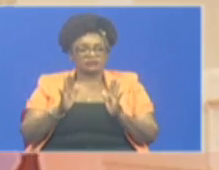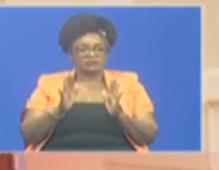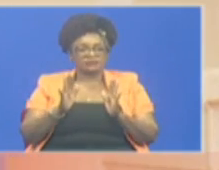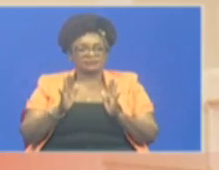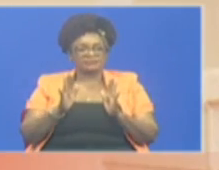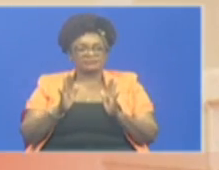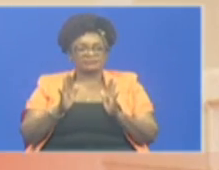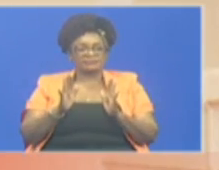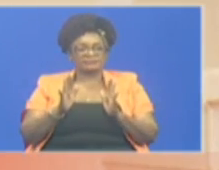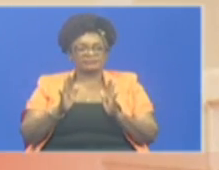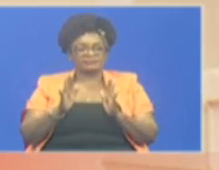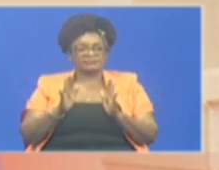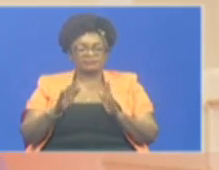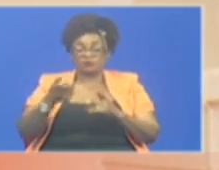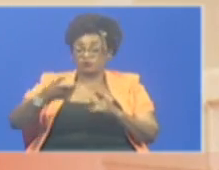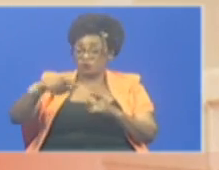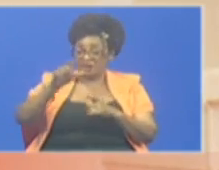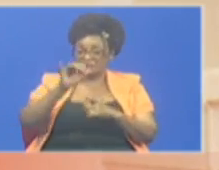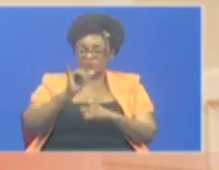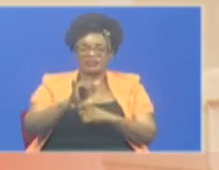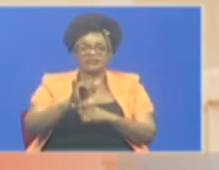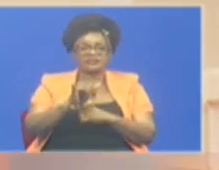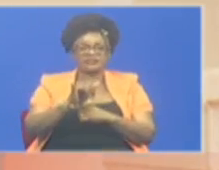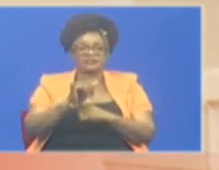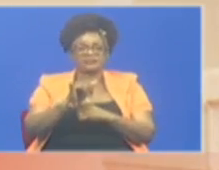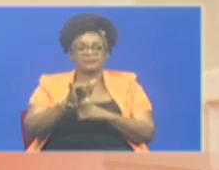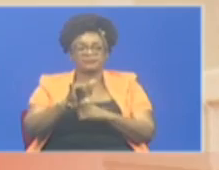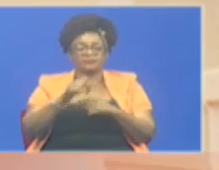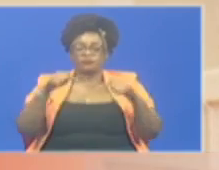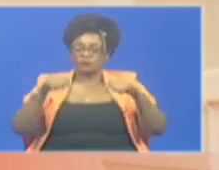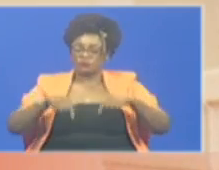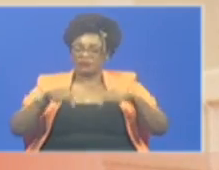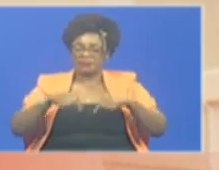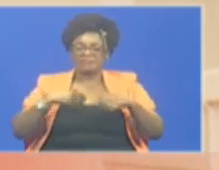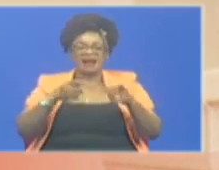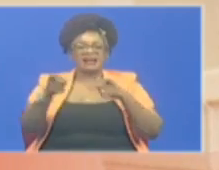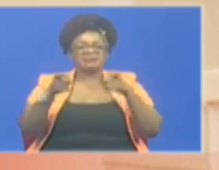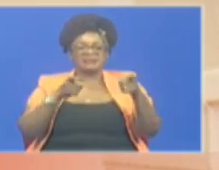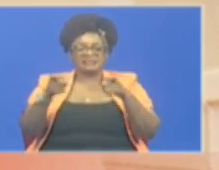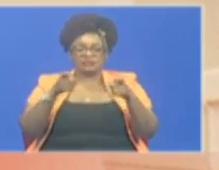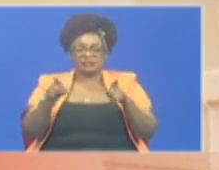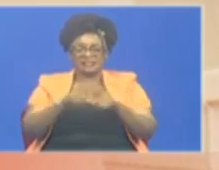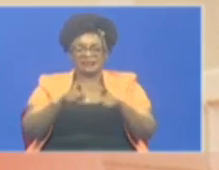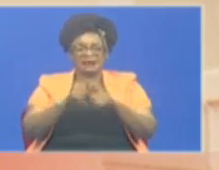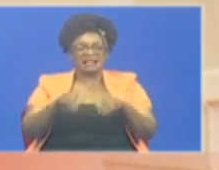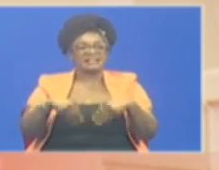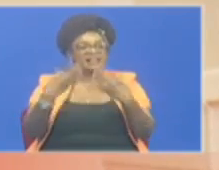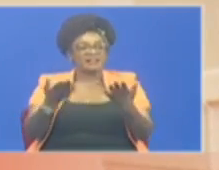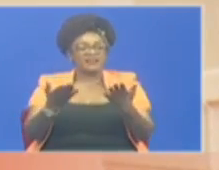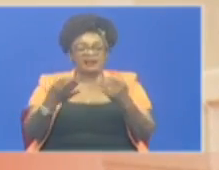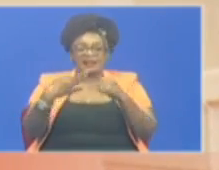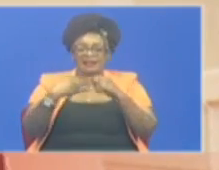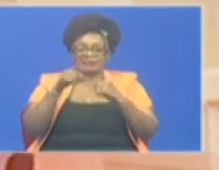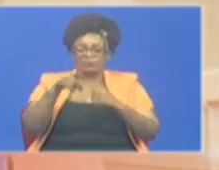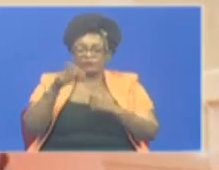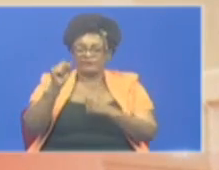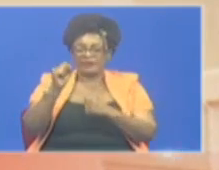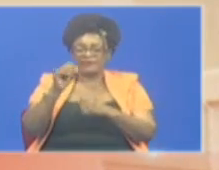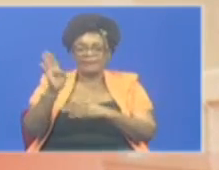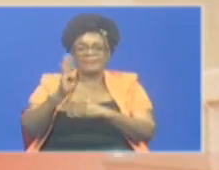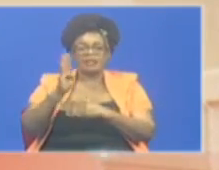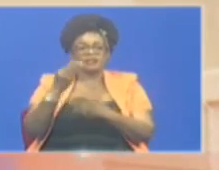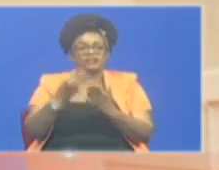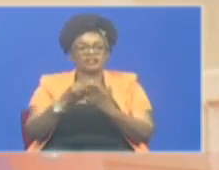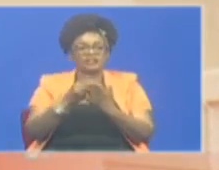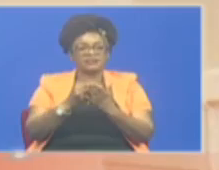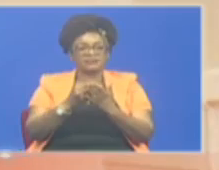In addition, today my administration has also released 8.5 billion shillings